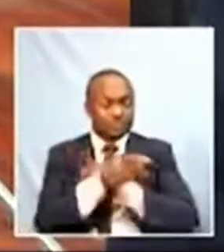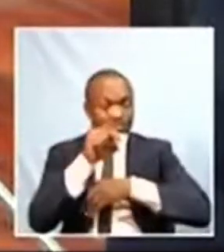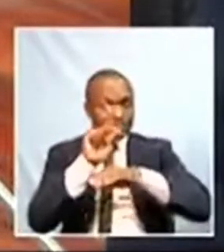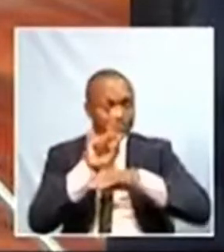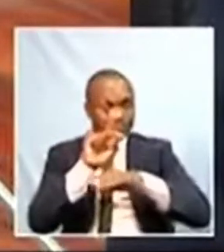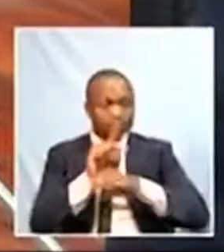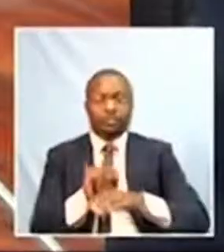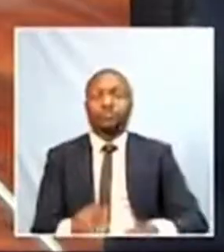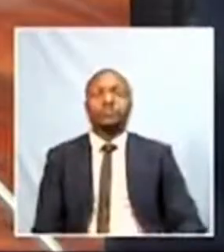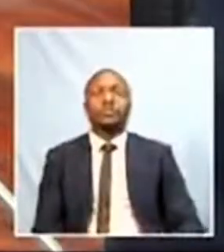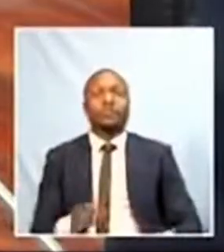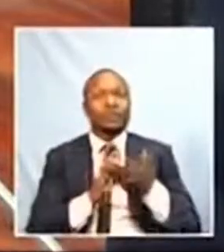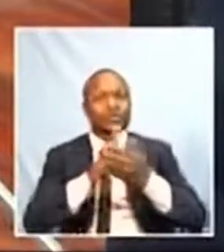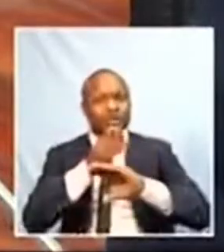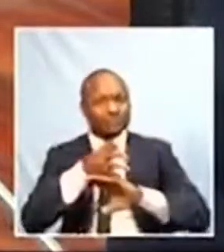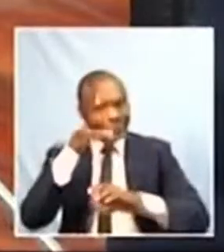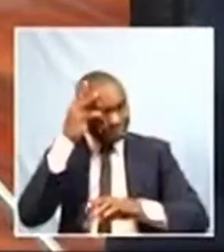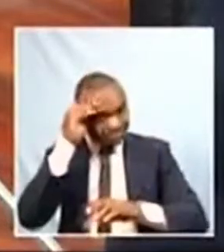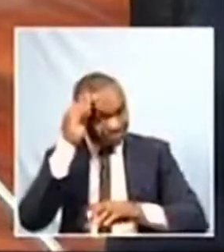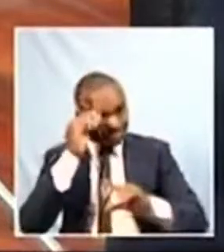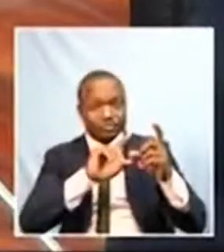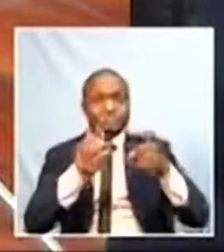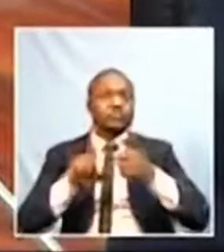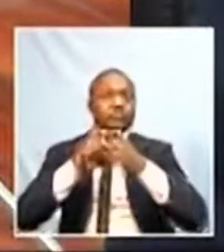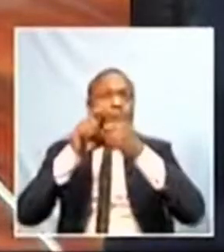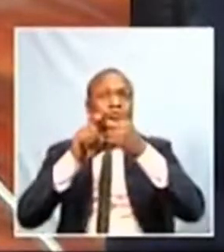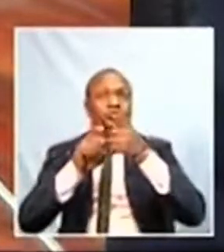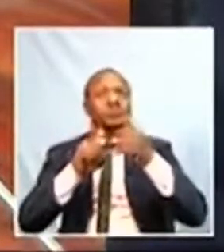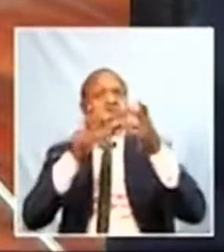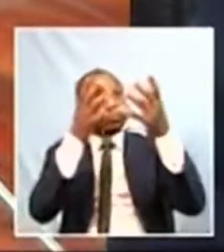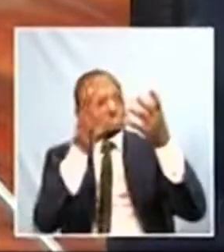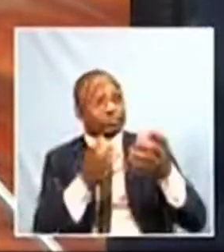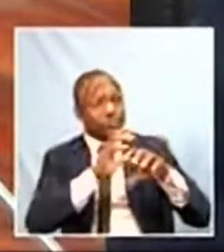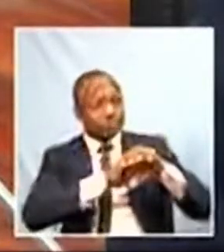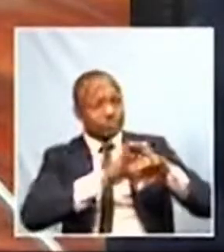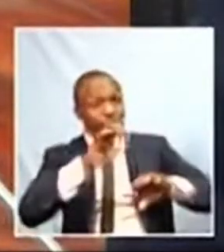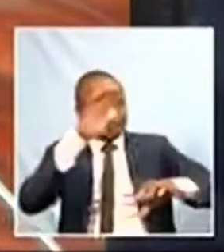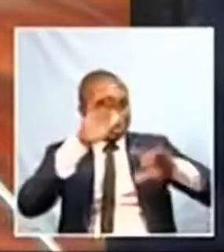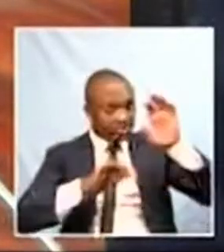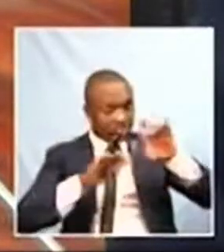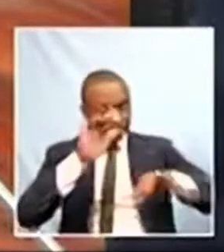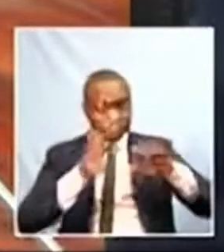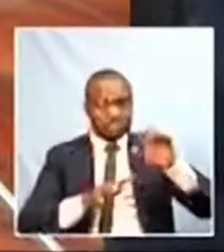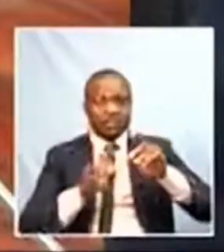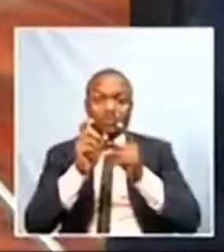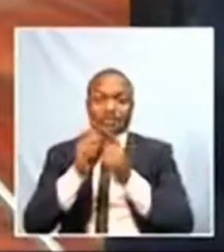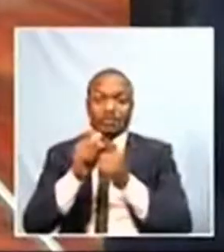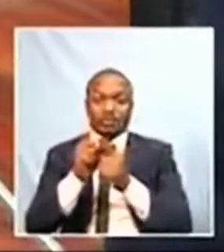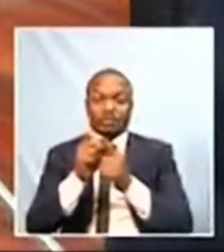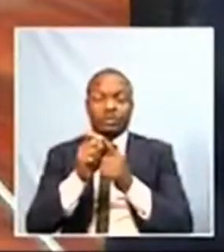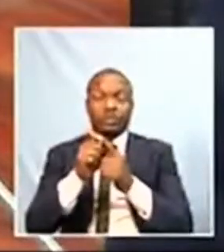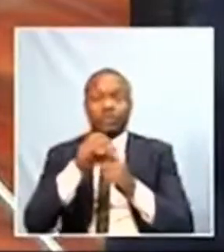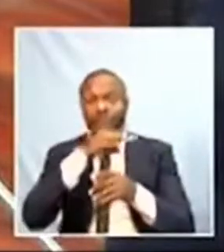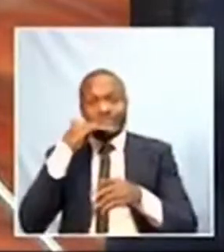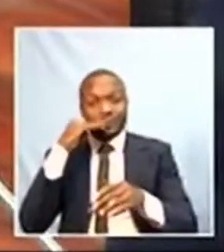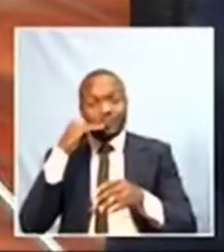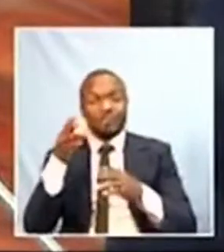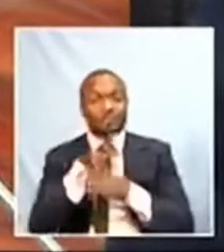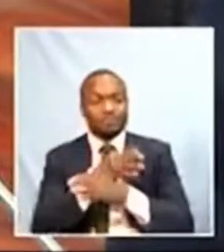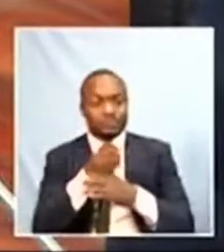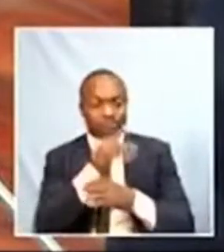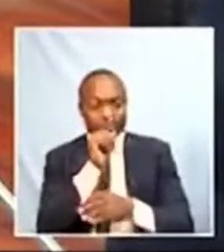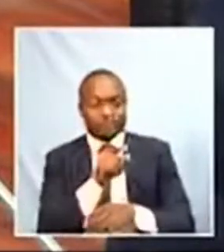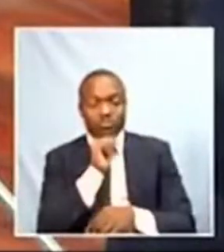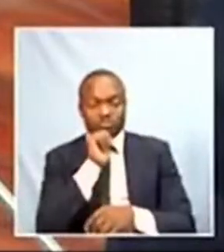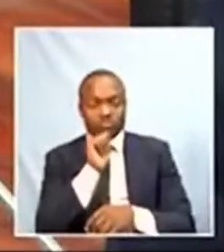projects after experiencing a challenge of drought for the intended rice farming businesses that were